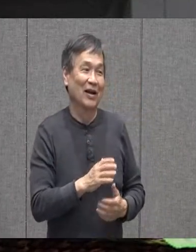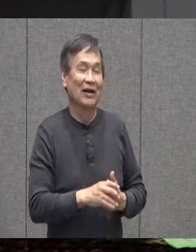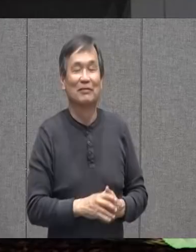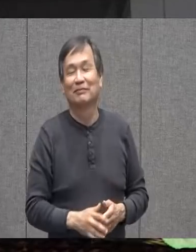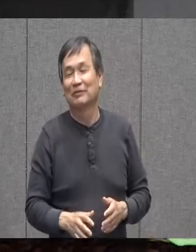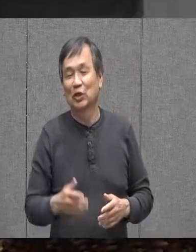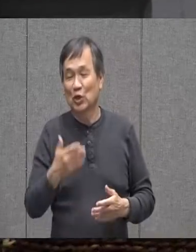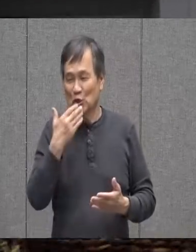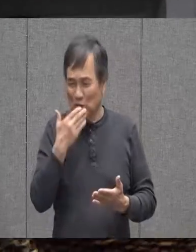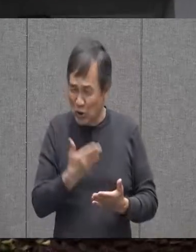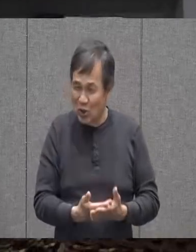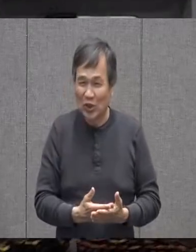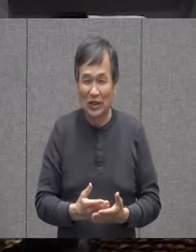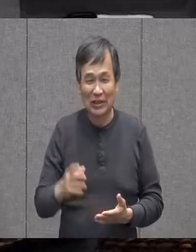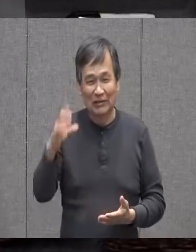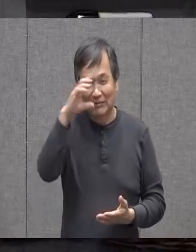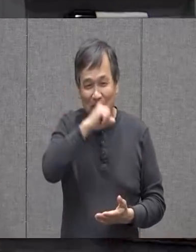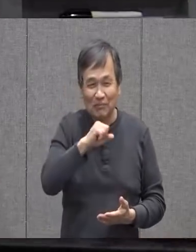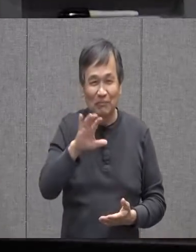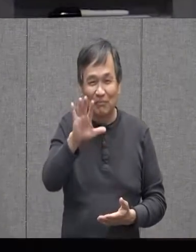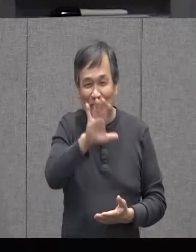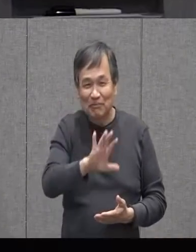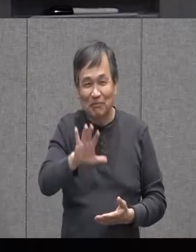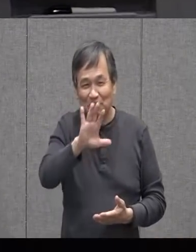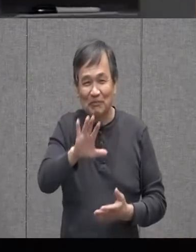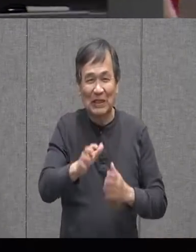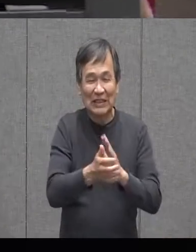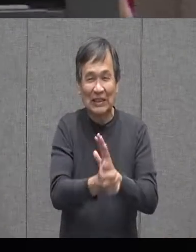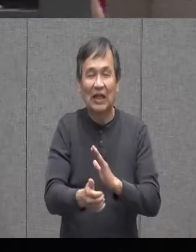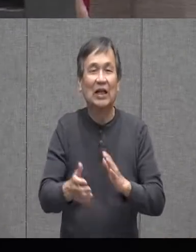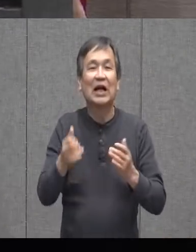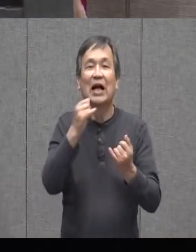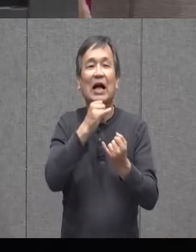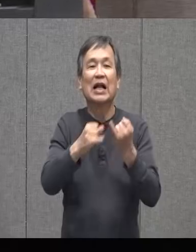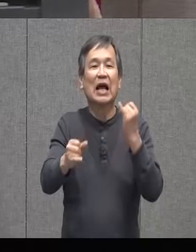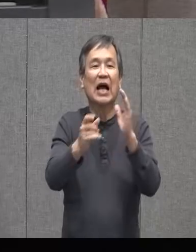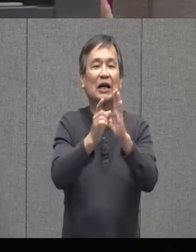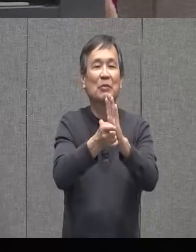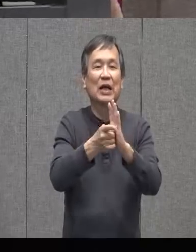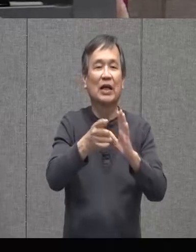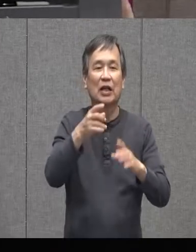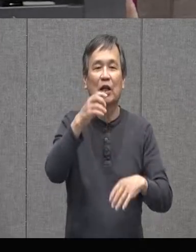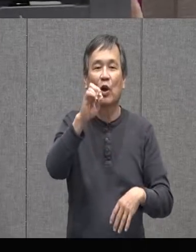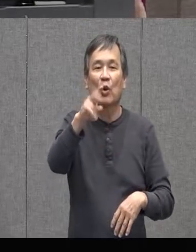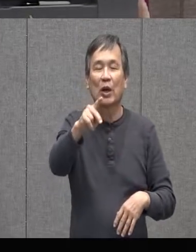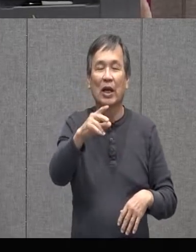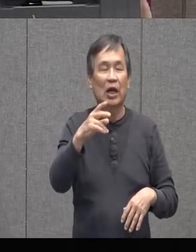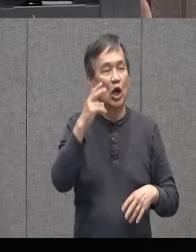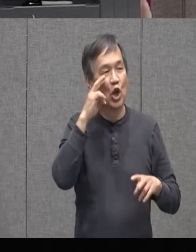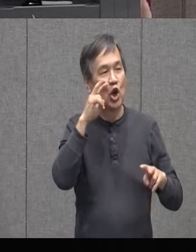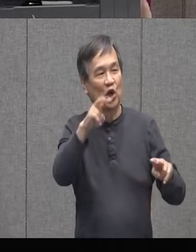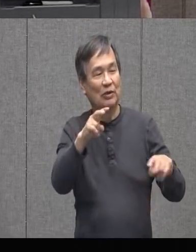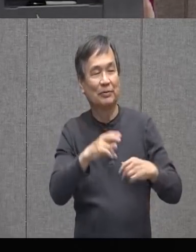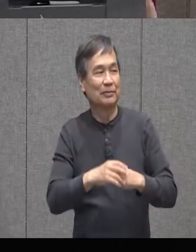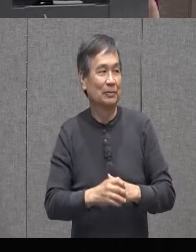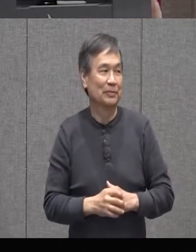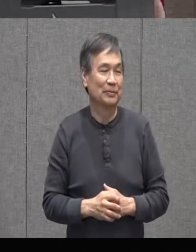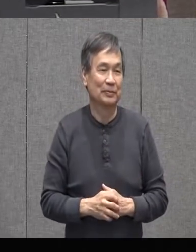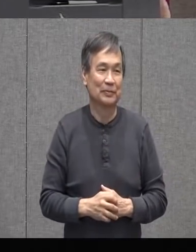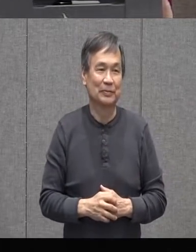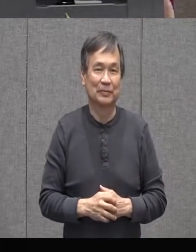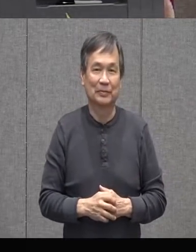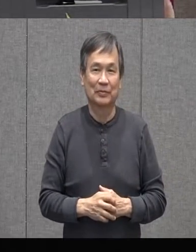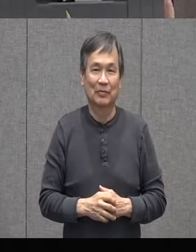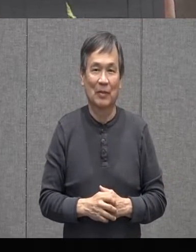excellent estimation skills. Let's spend just about our last minute taking a look